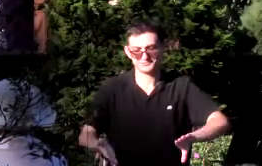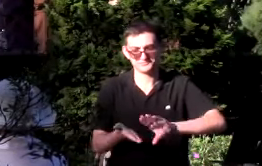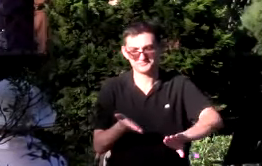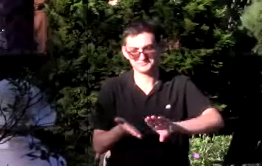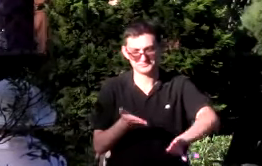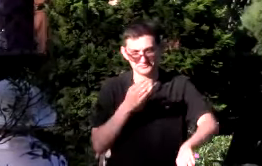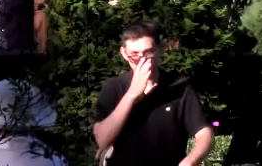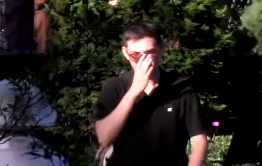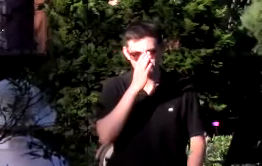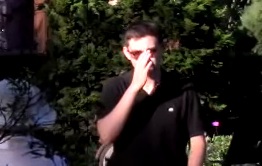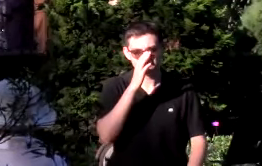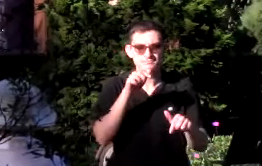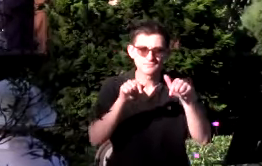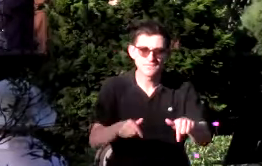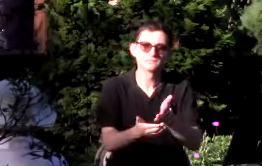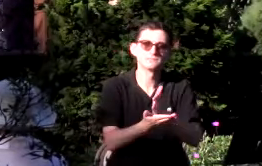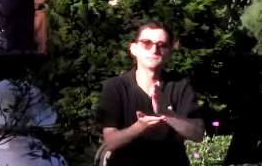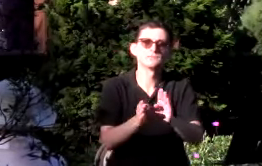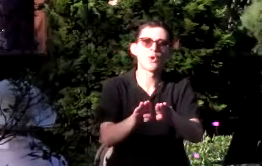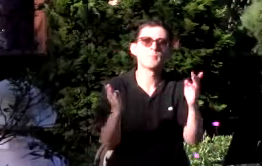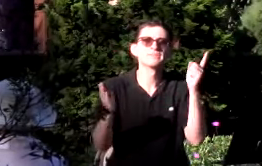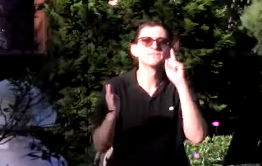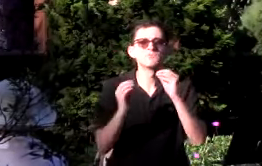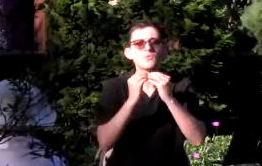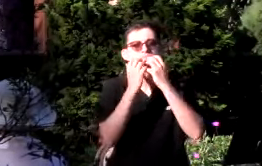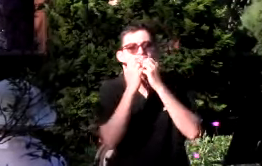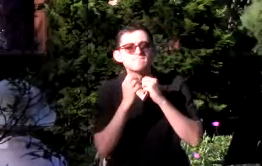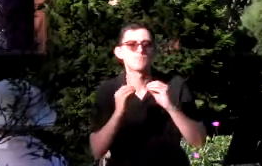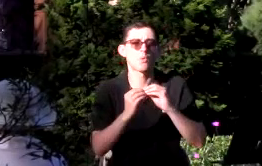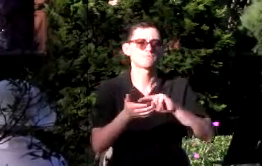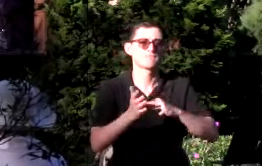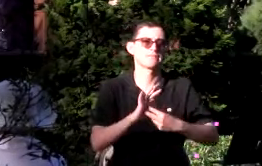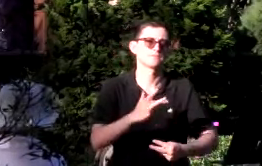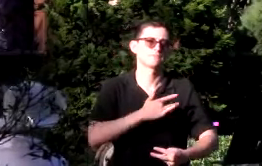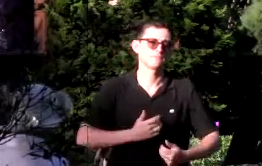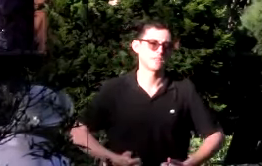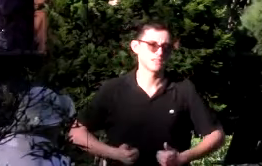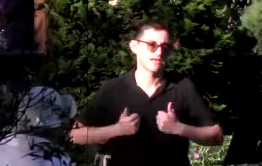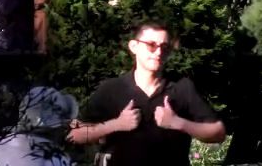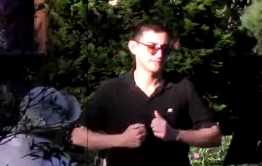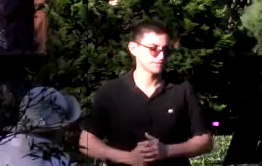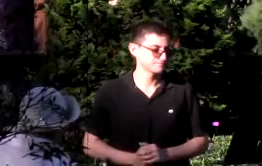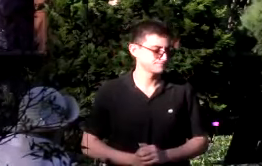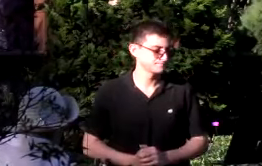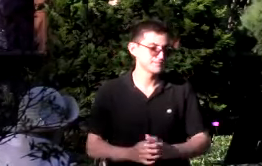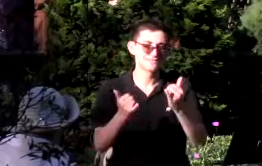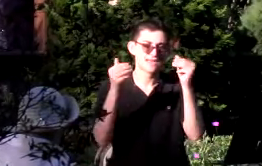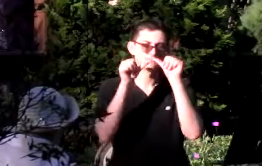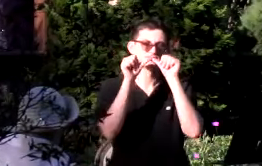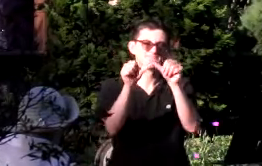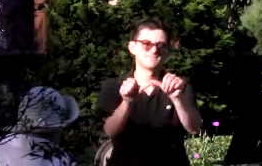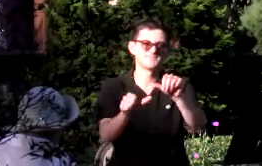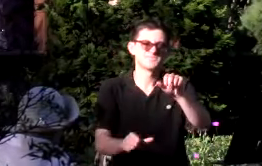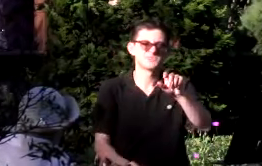to a richer and more meaningful life. We'll continue now on page 129 with the singing of Kiyash